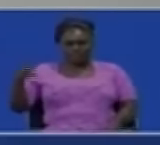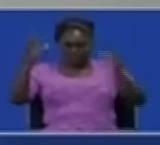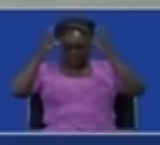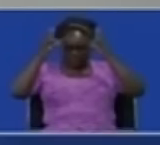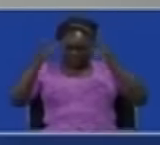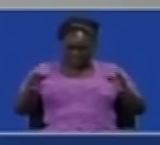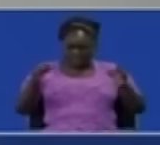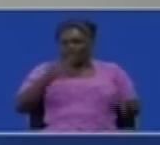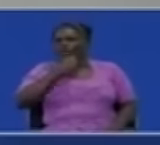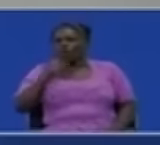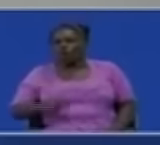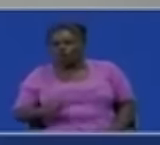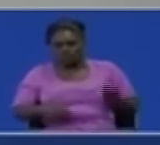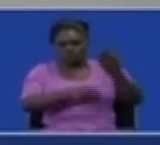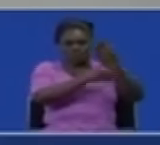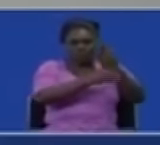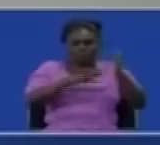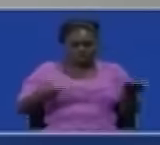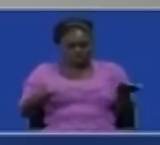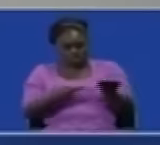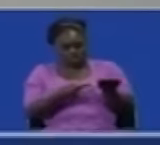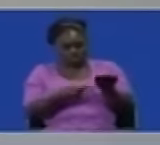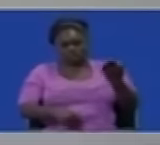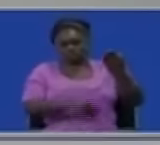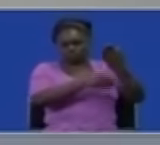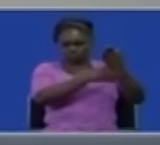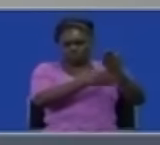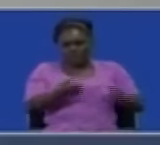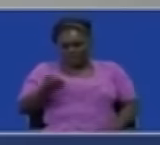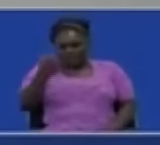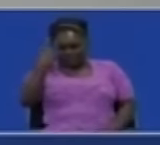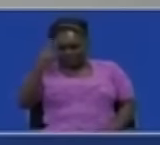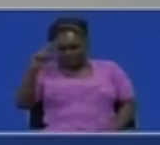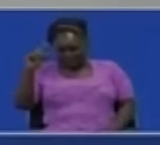decide whether to go manual backup or digital backup, we need to understand